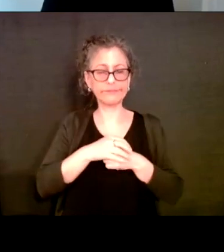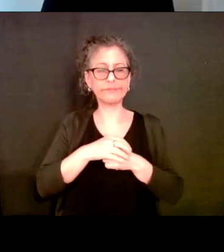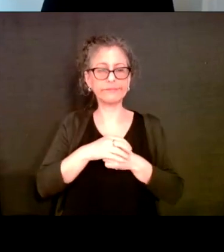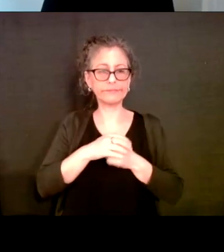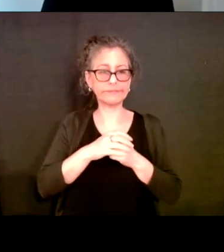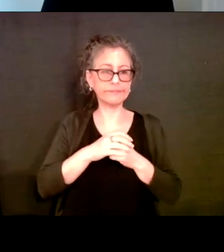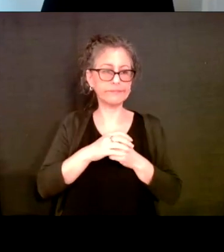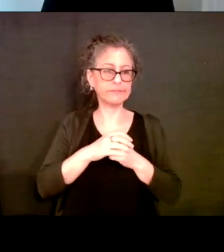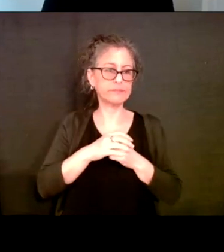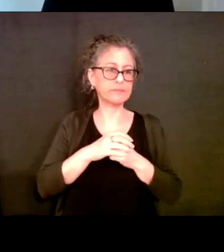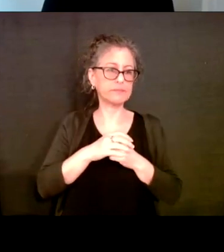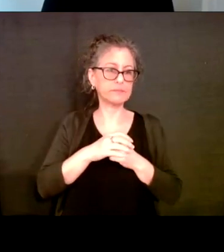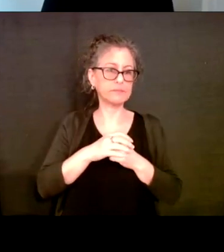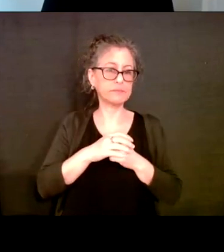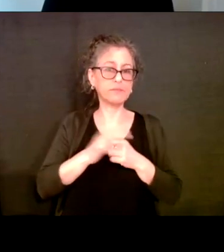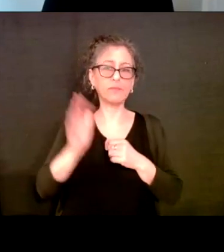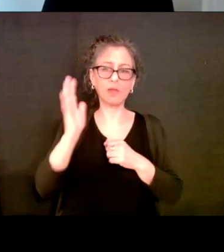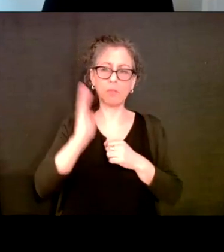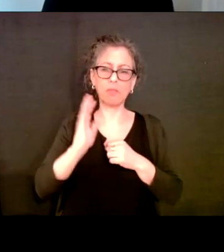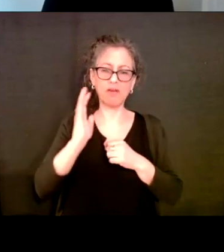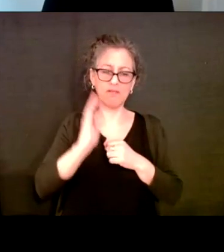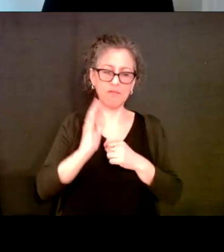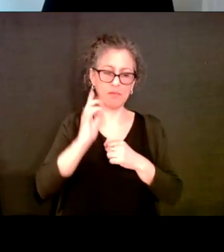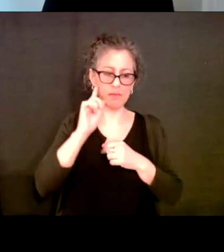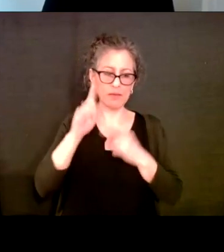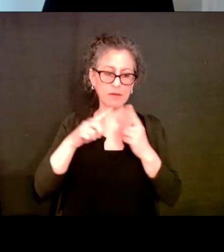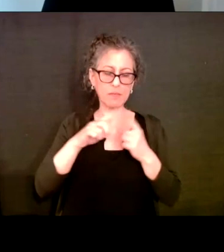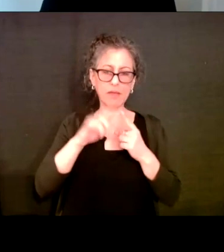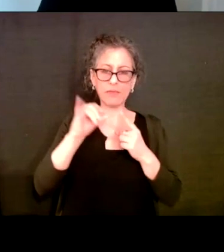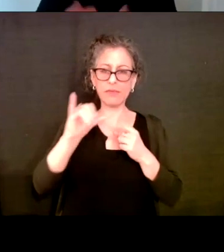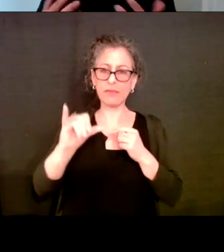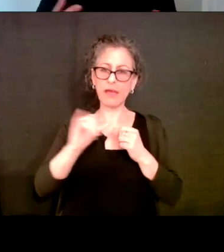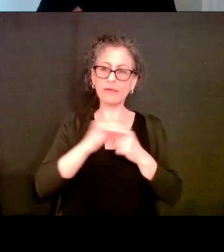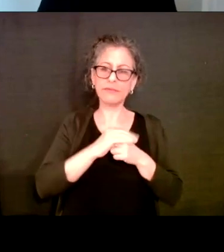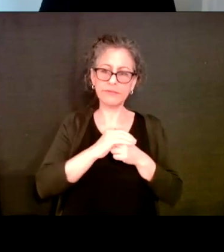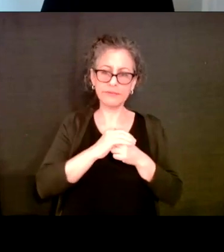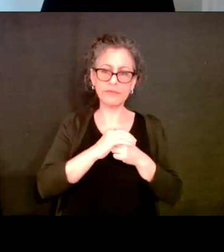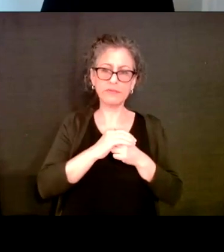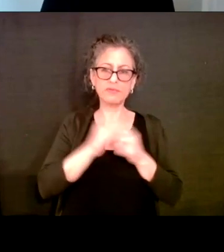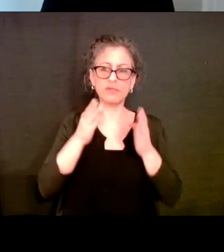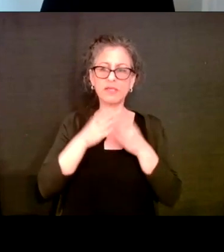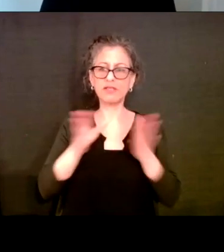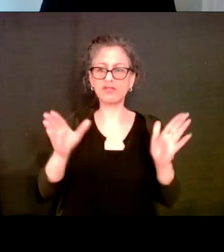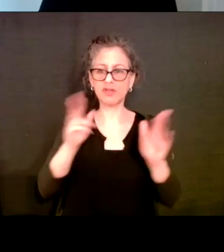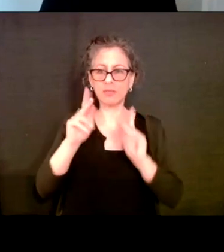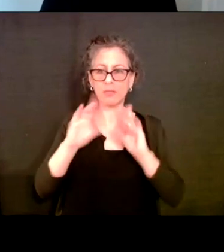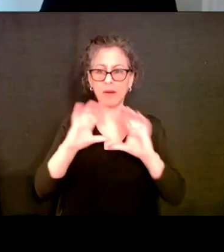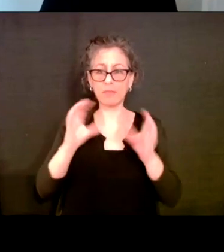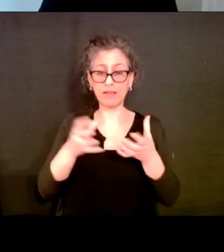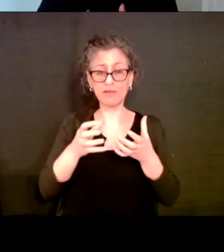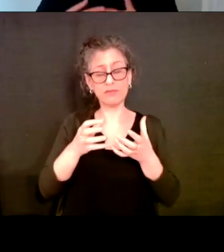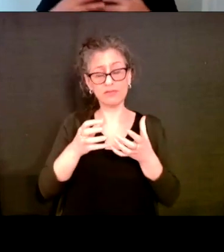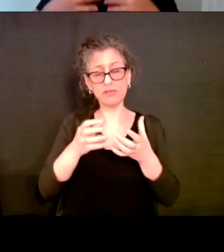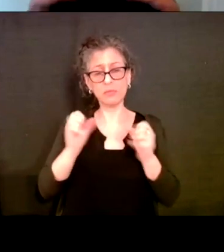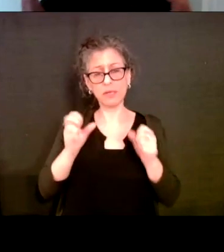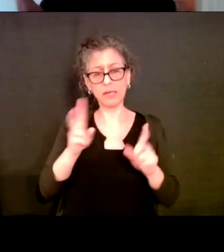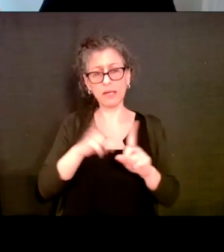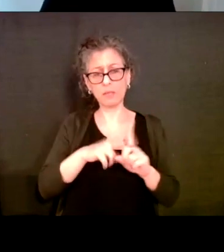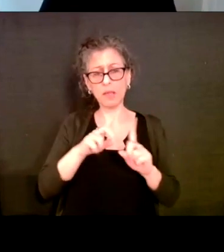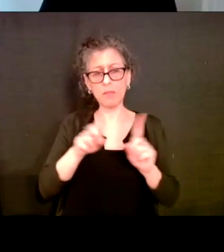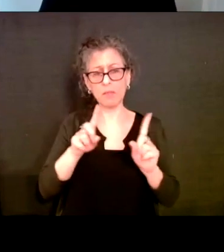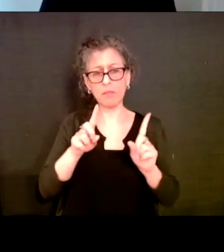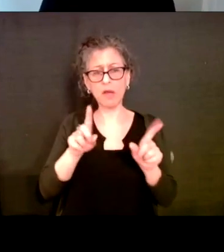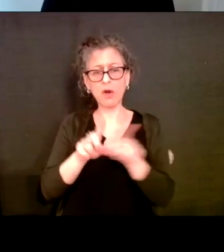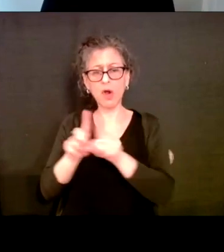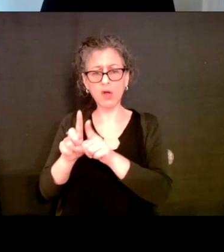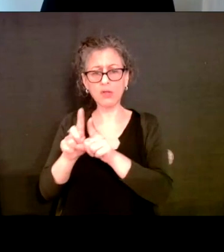historic conceptualization and definition of trauma with the general population, it's applicable, but we also need to